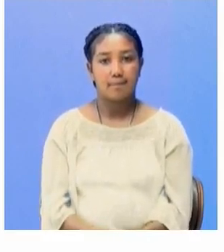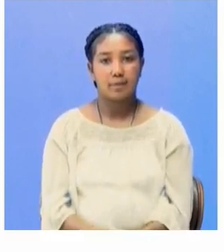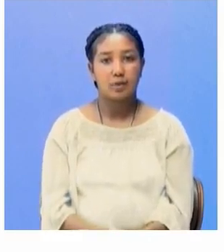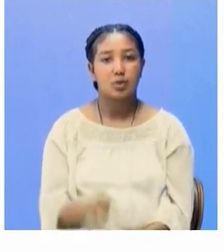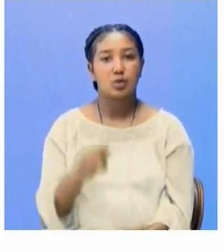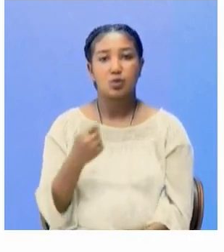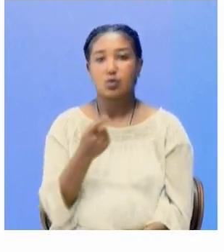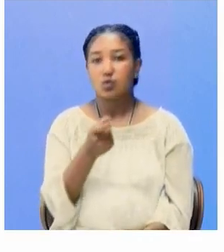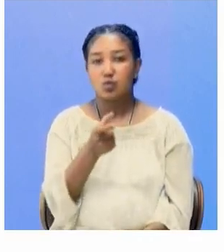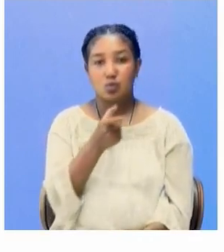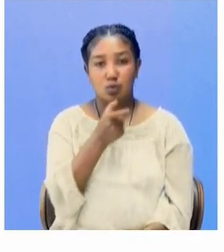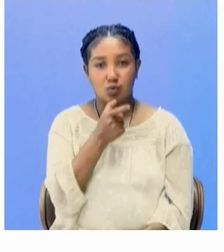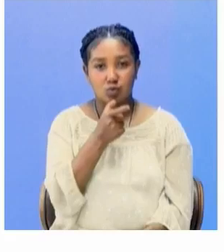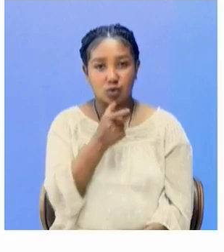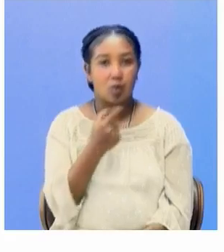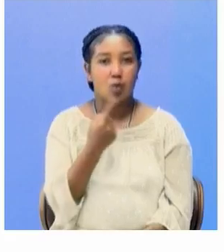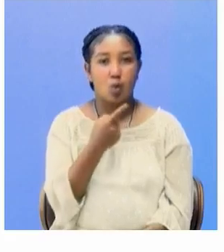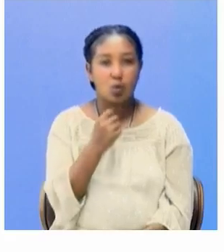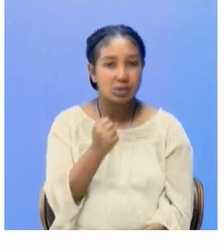Whose,